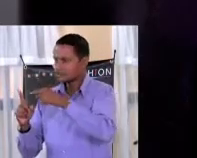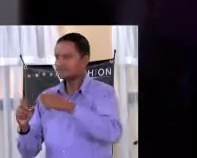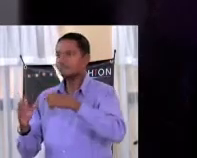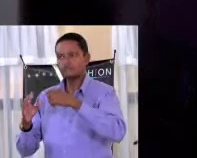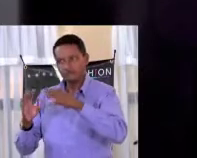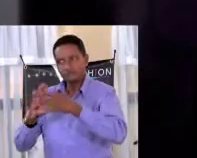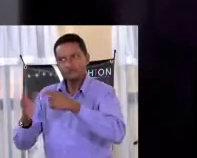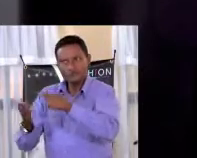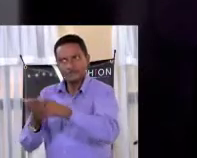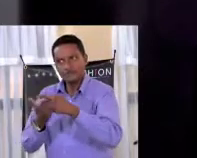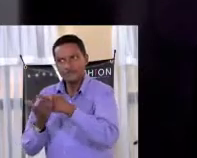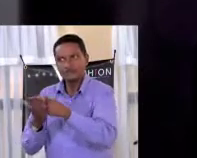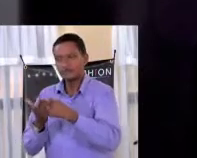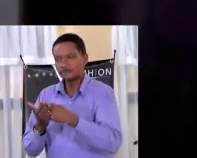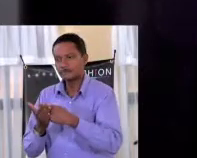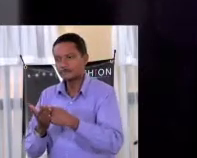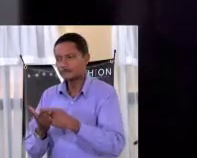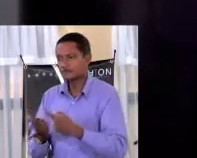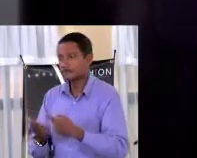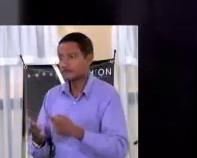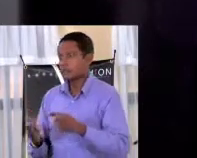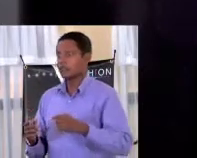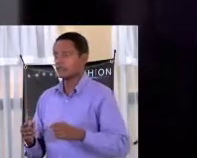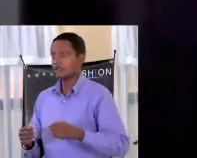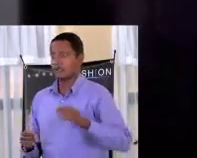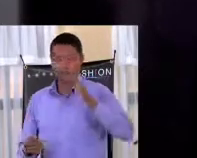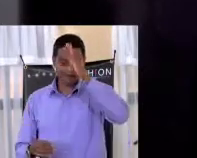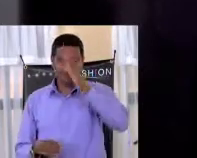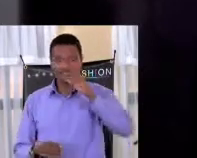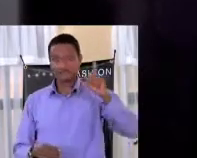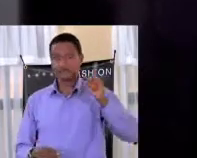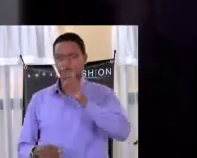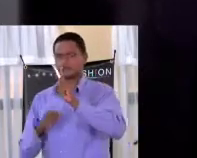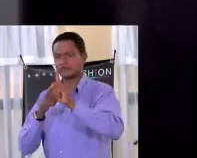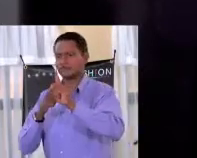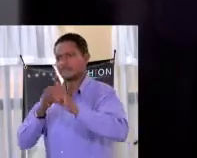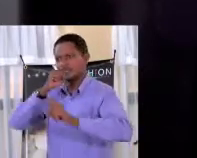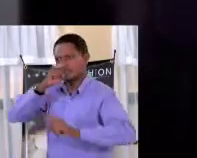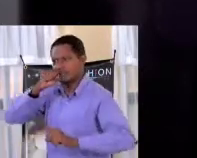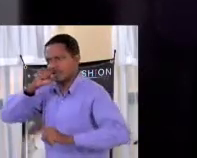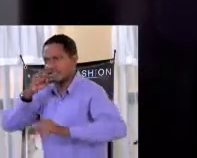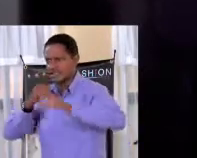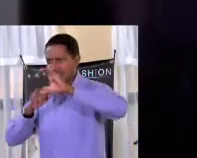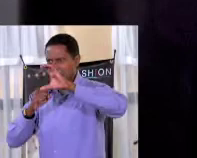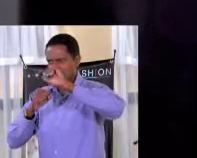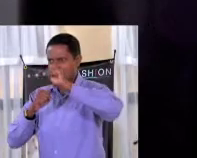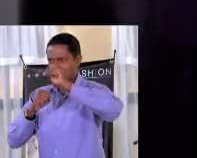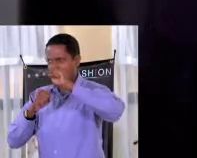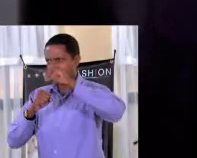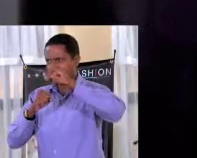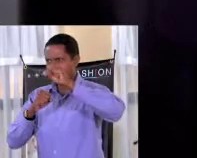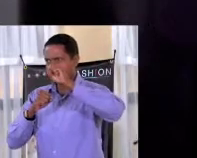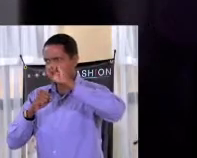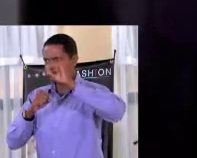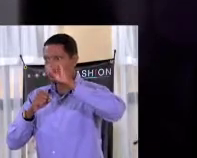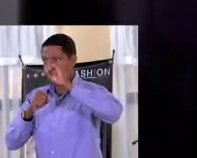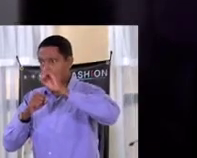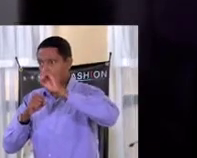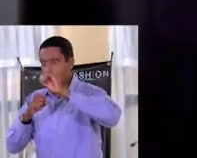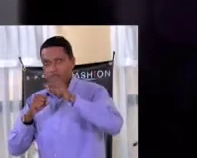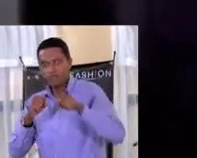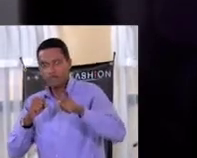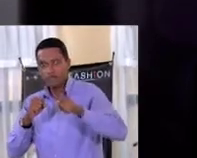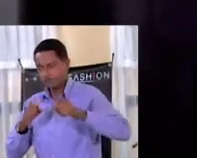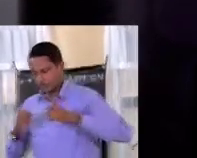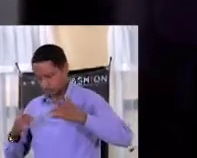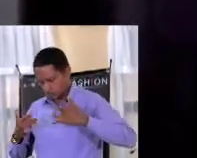The way we want to do it, when the Calypsonian wore a gold shirt back in the 50s, and they thought it was Coscale and ugly, is the